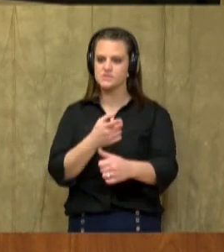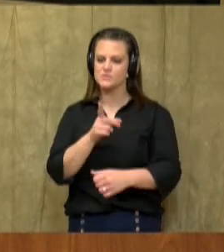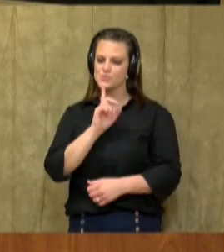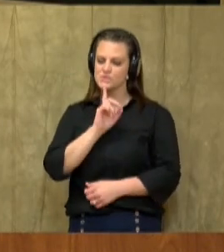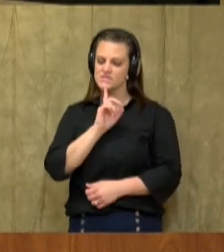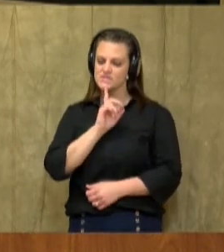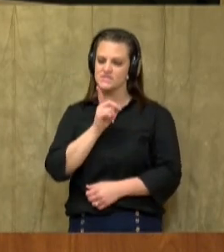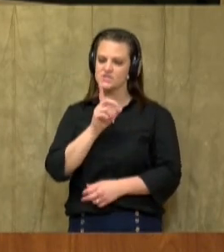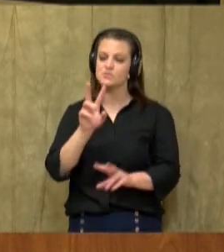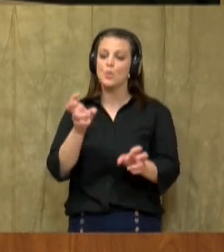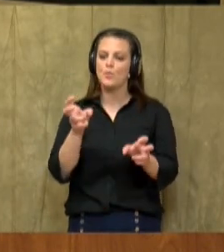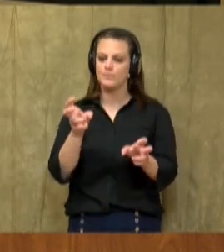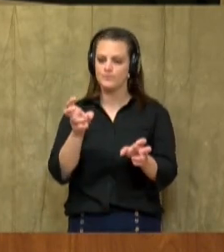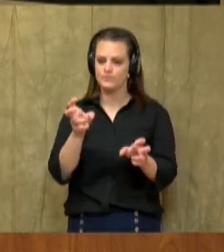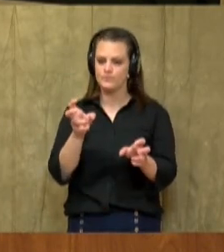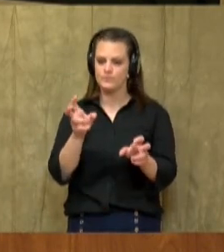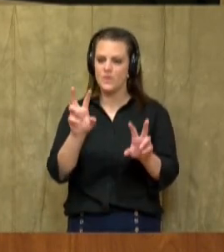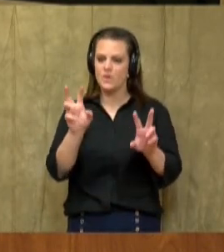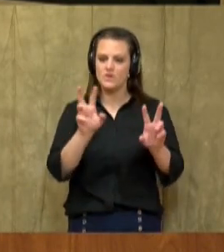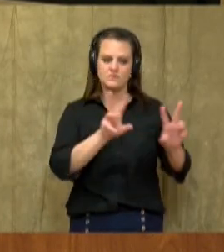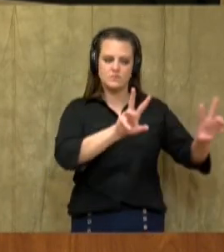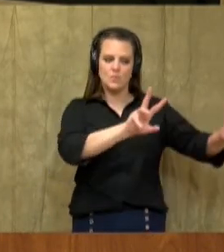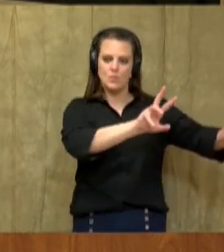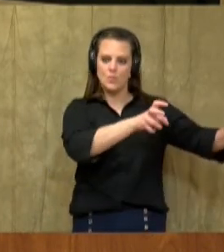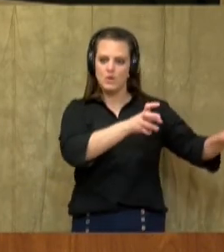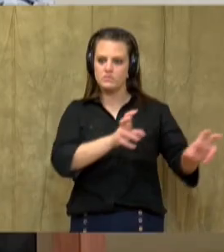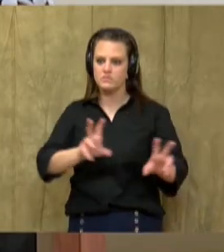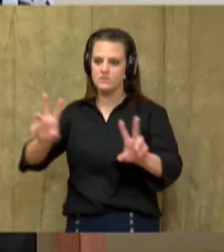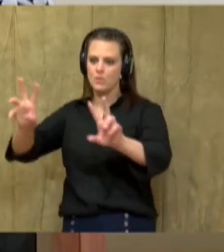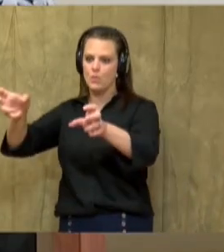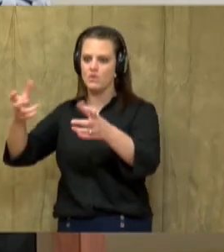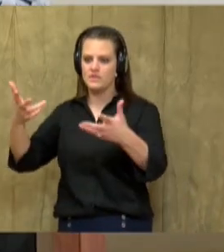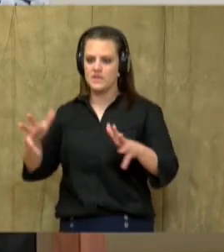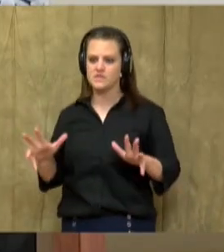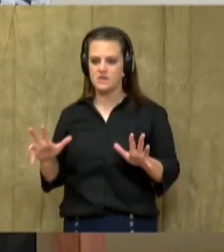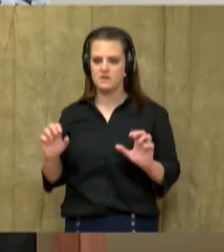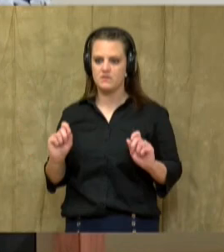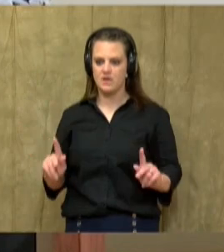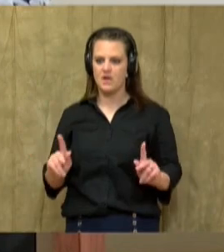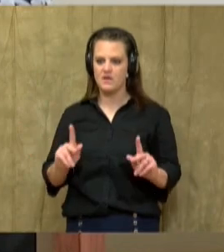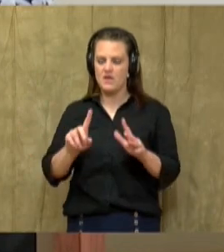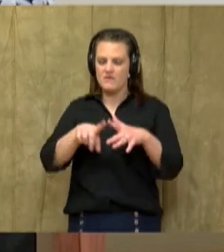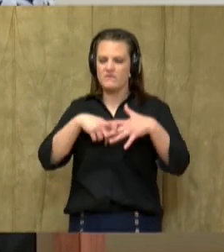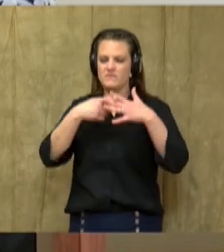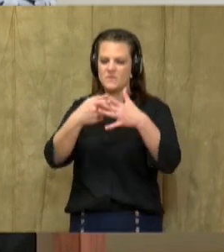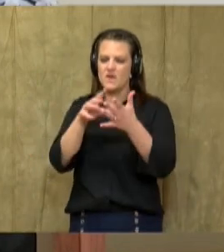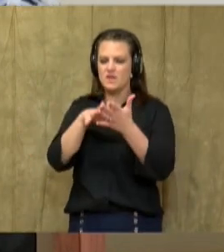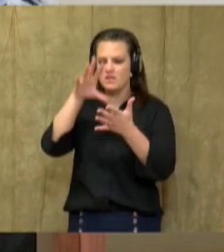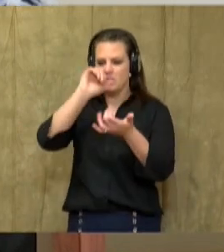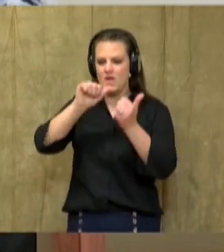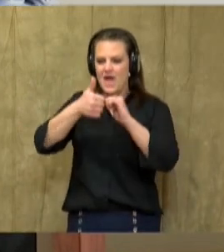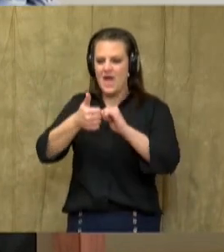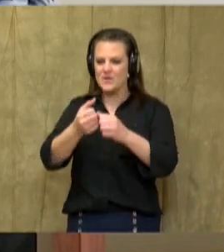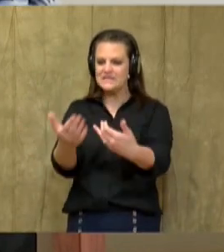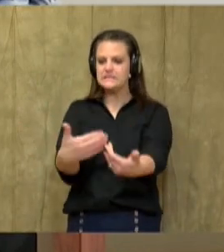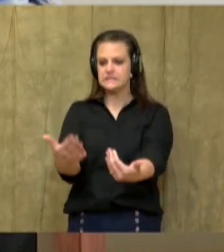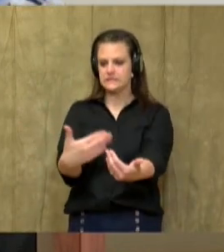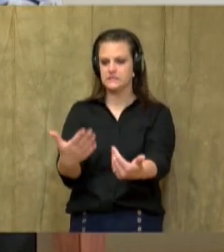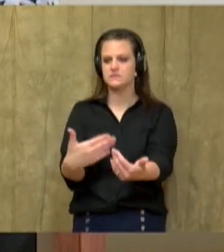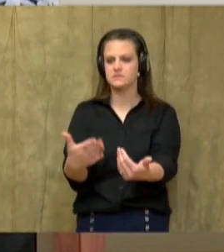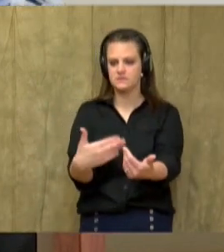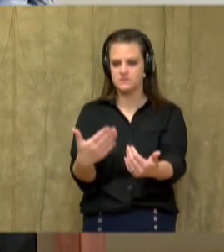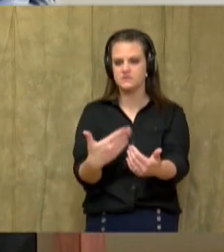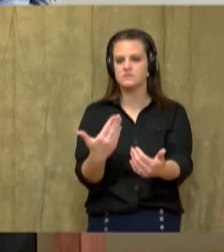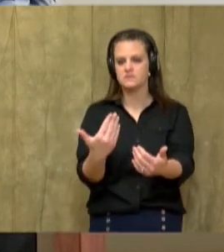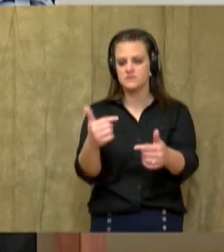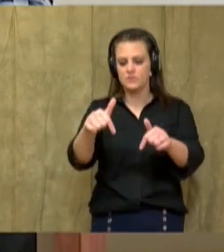just quote it. Give it to me verbatim what the passage said, because that's the easiest.